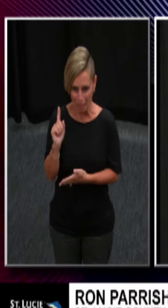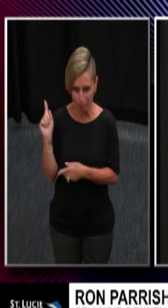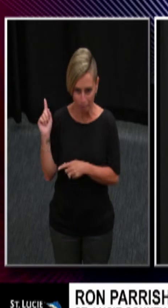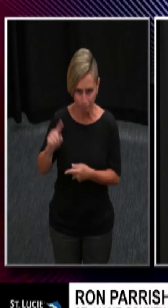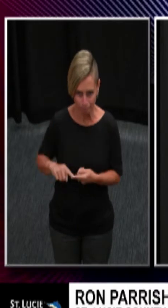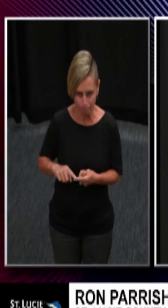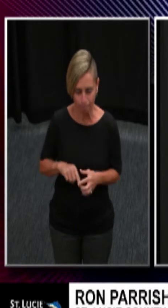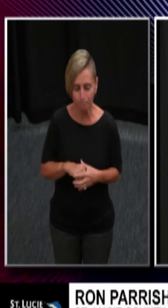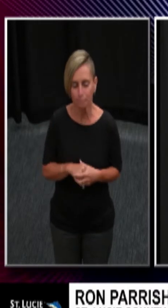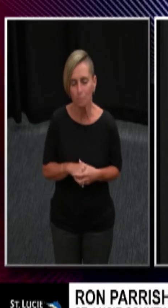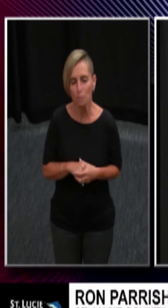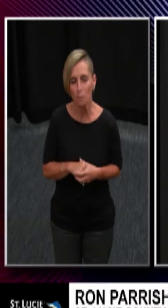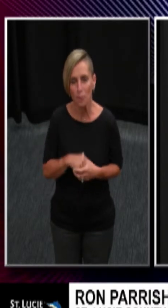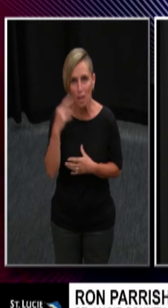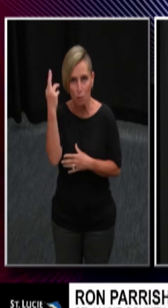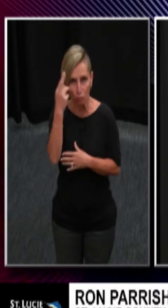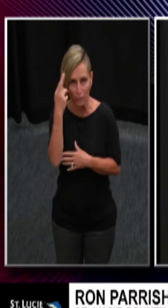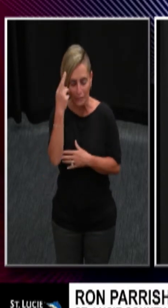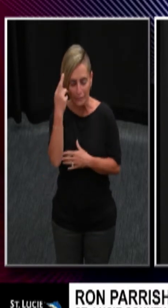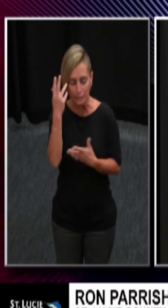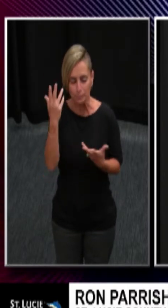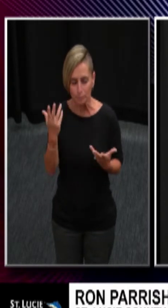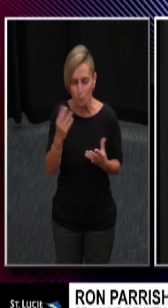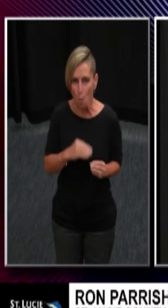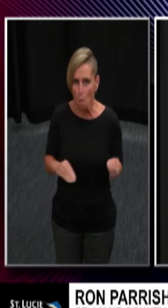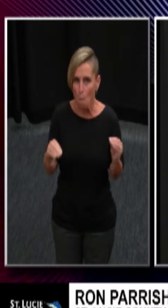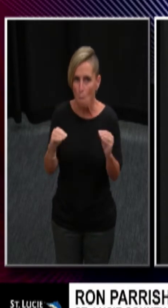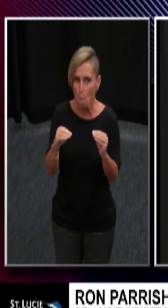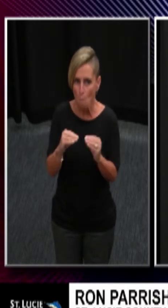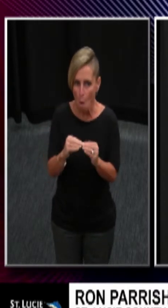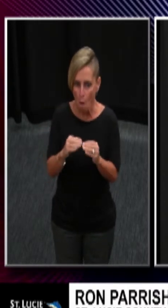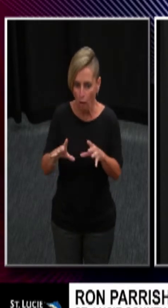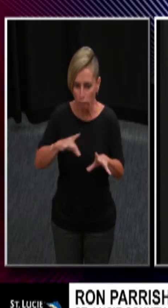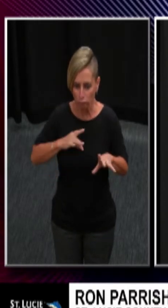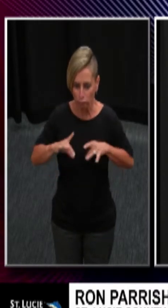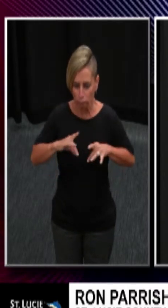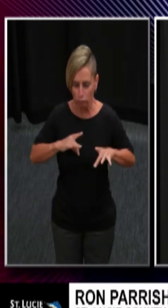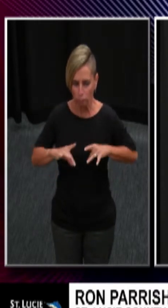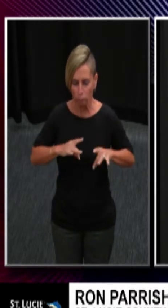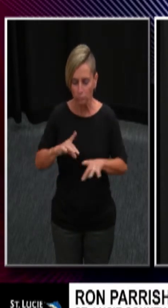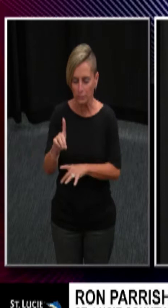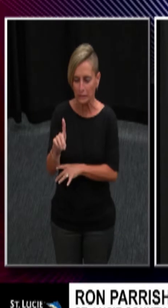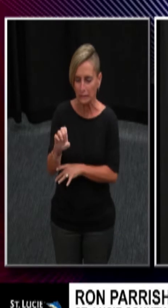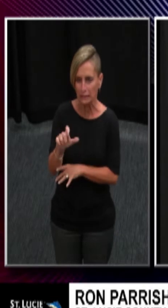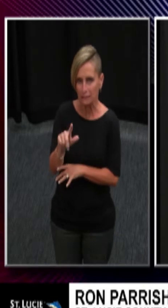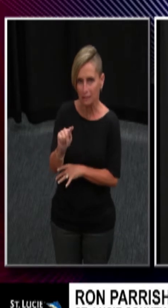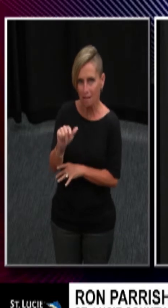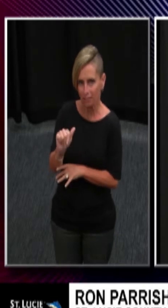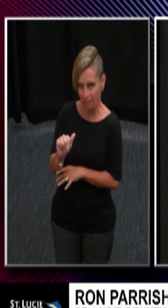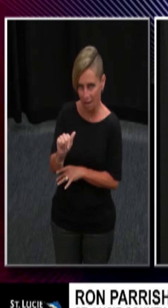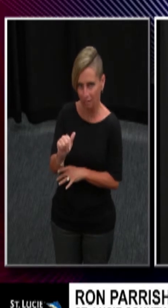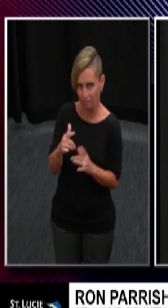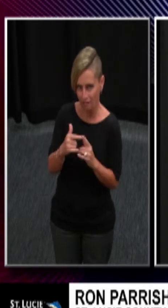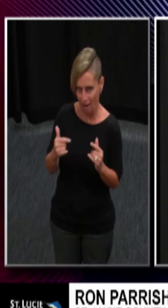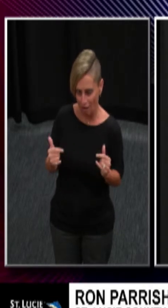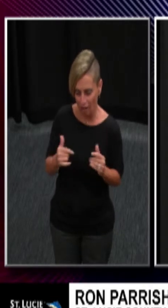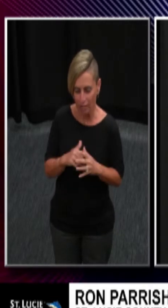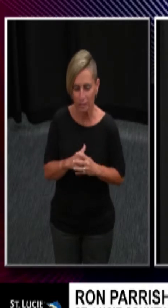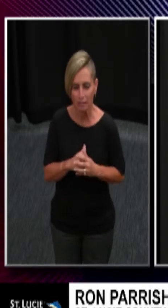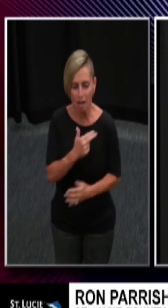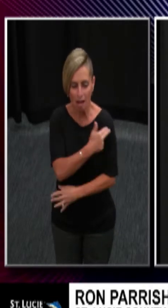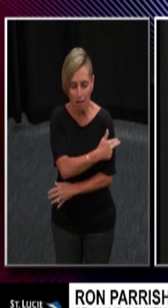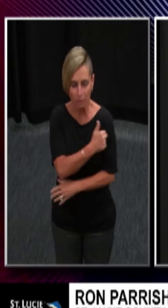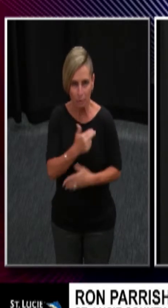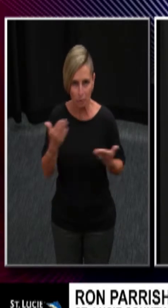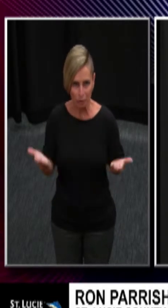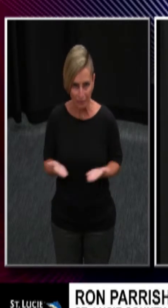is primarily due to the more contagious Delta variant. Hospitals in St. Lucie County